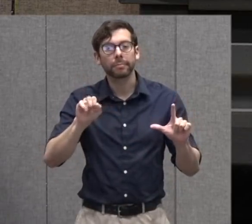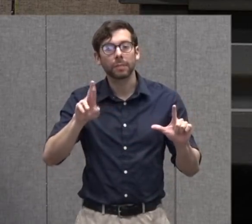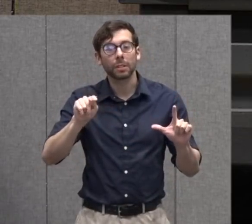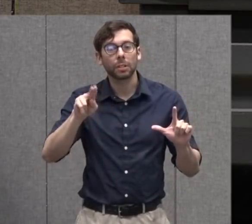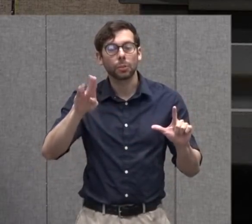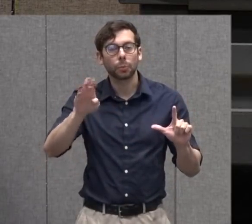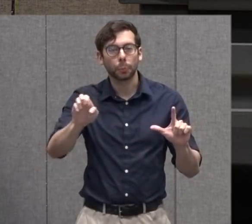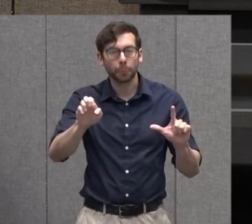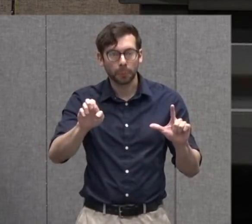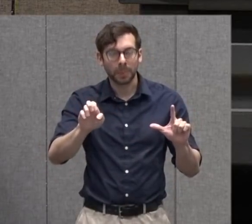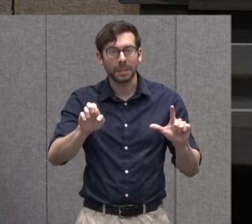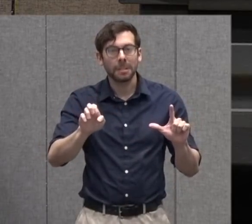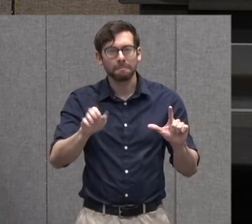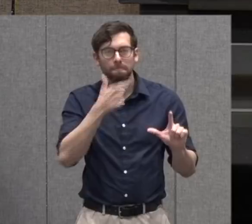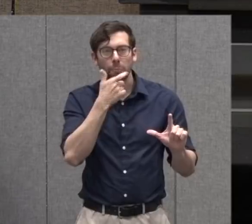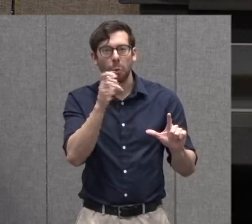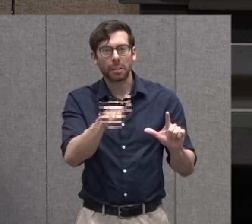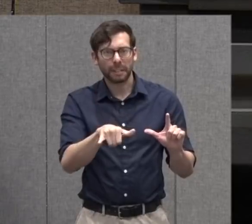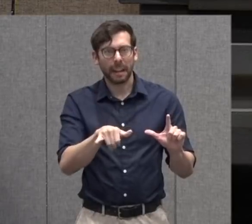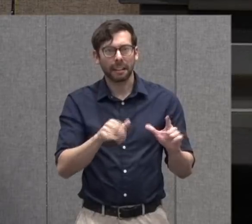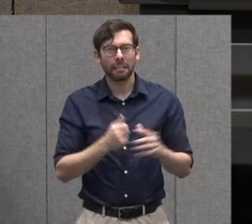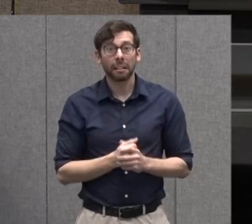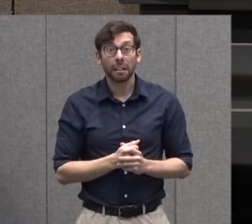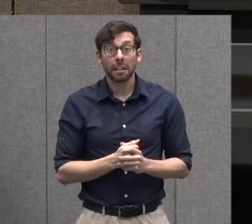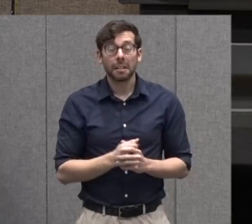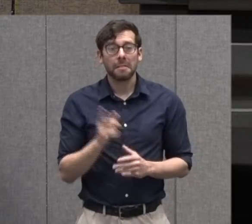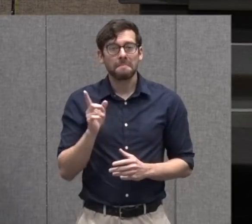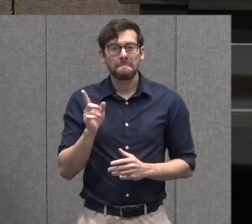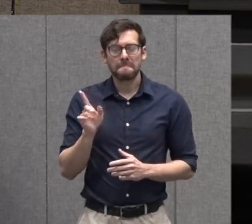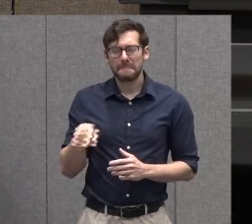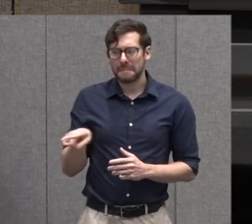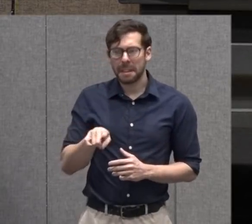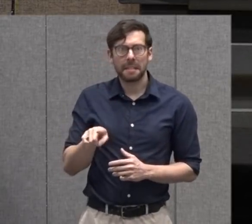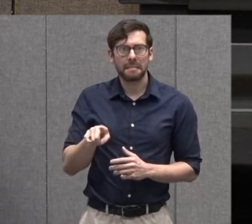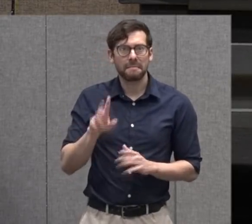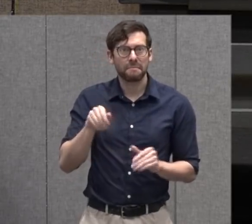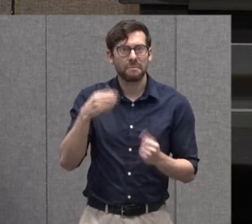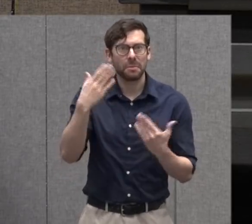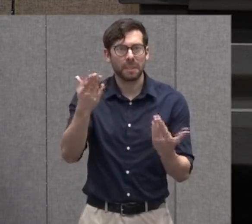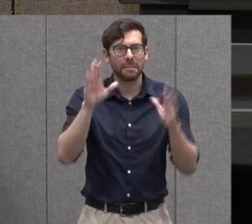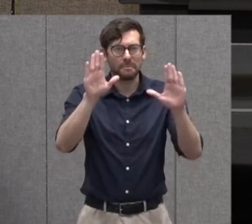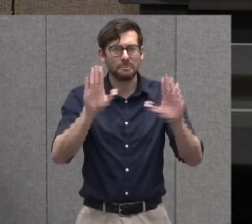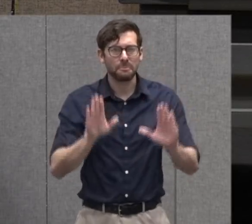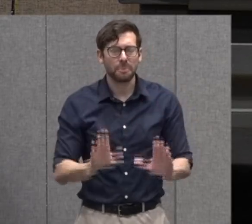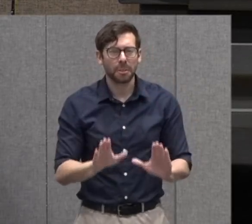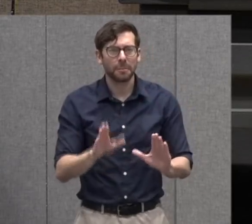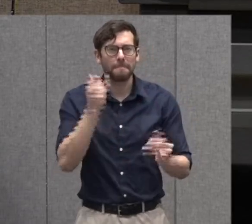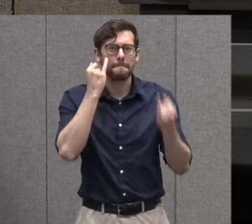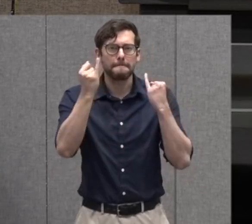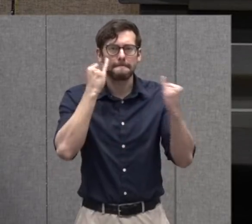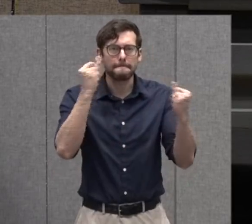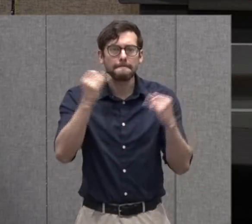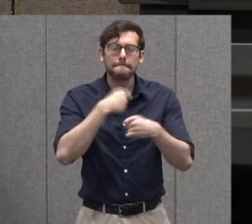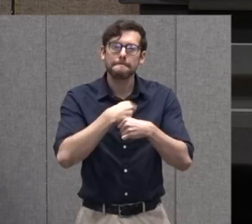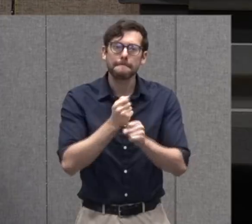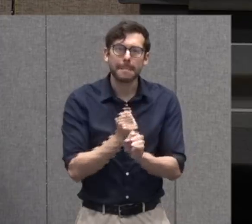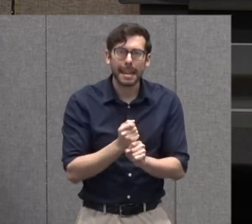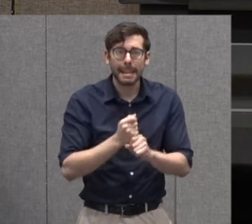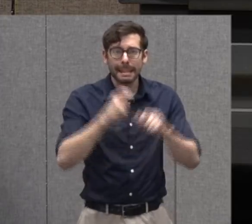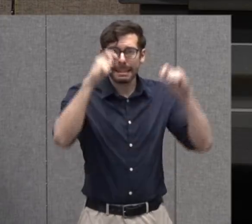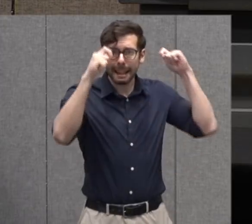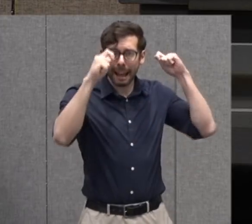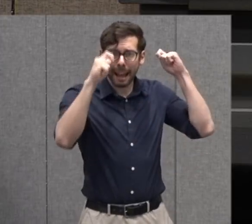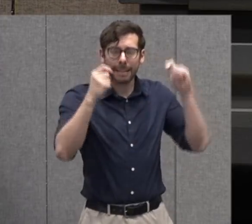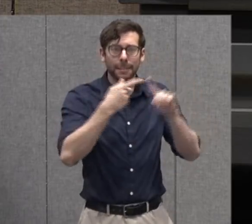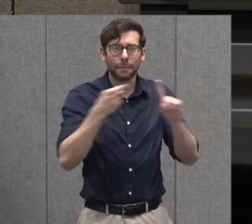But they gave some wonderful ideas to make some hats out of found materials that you can use, that you can find at your